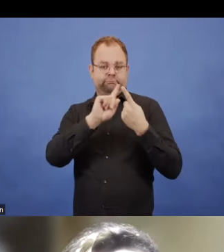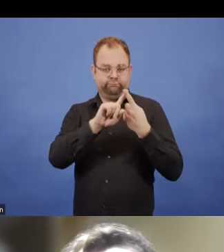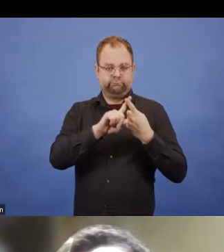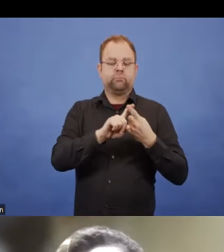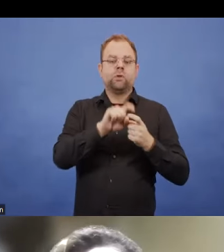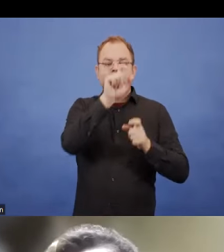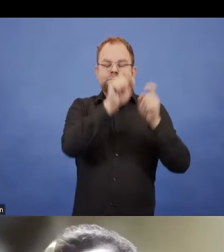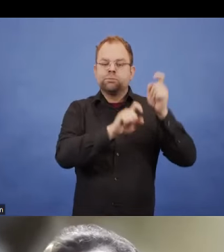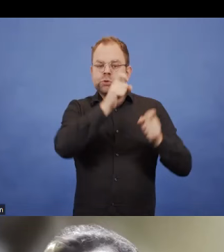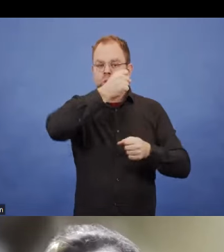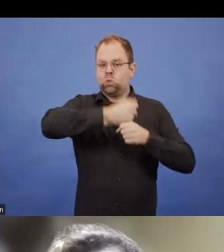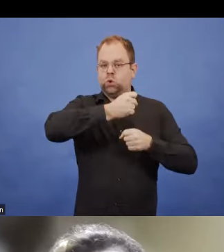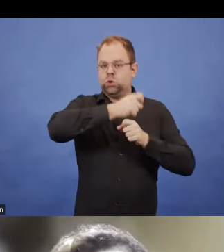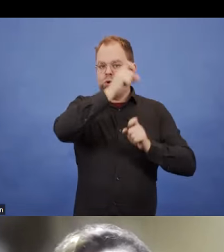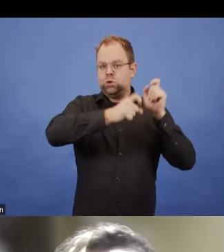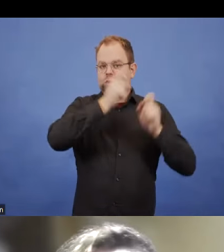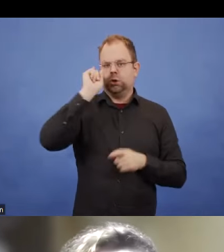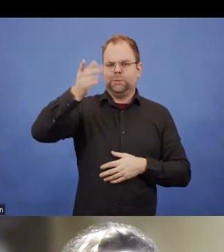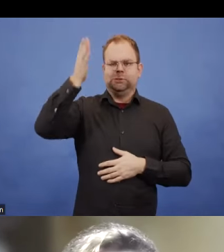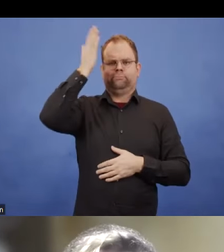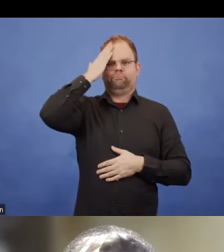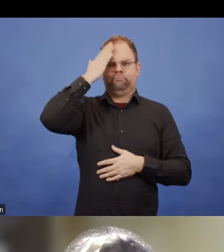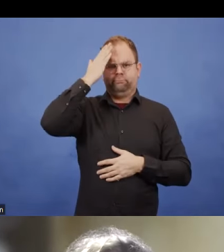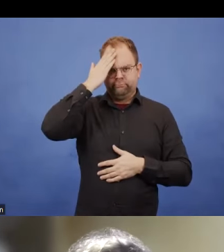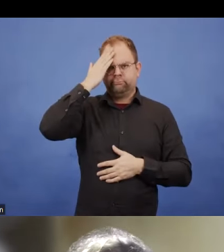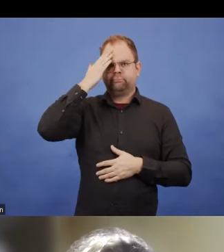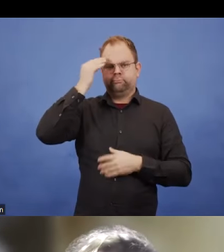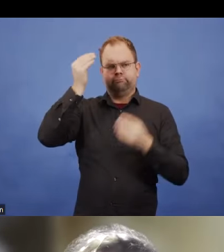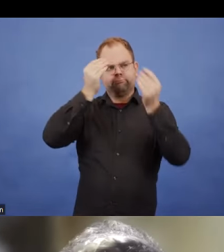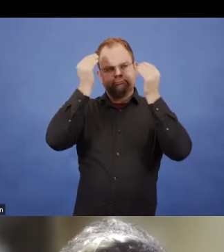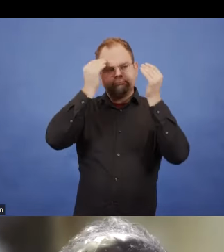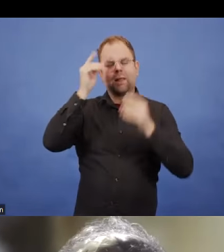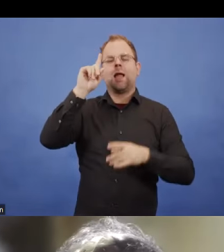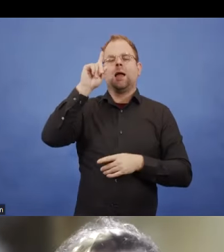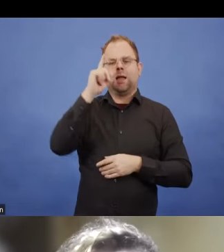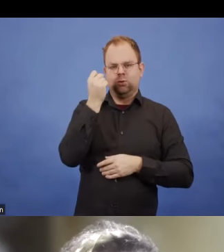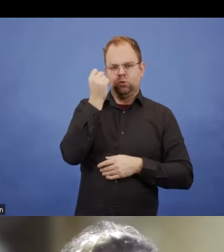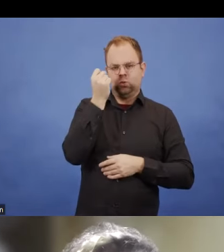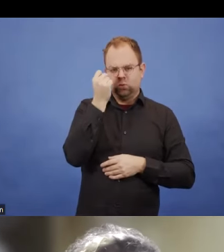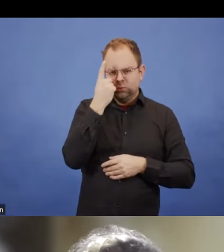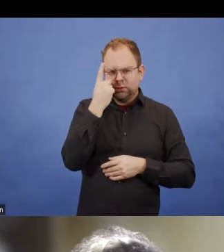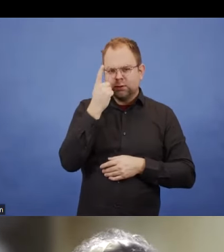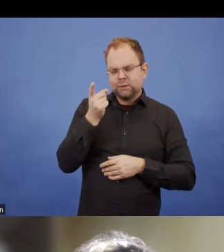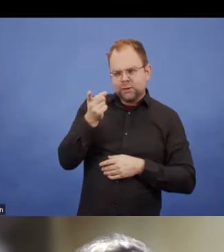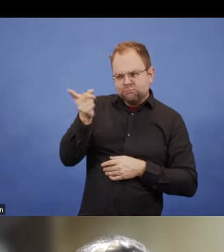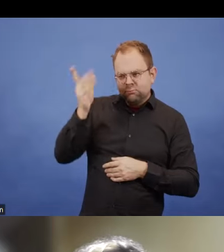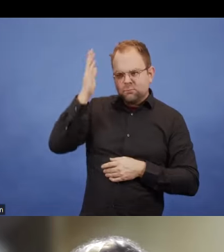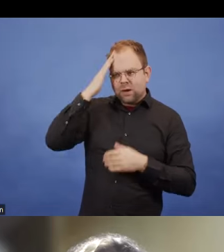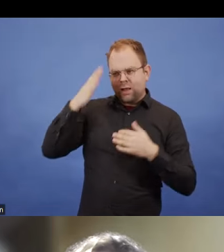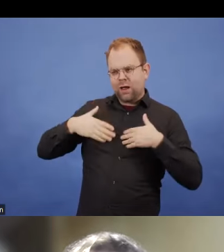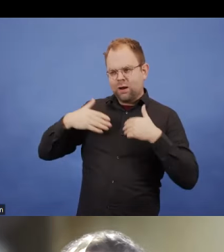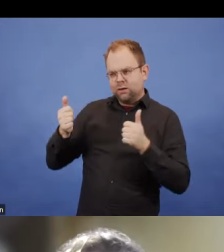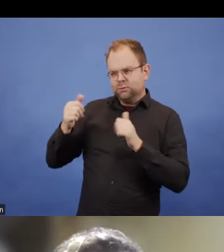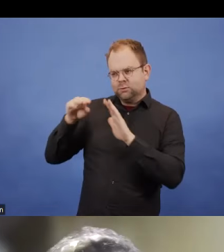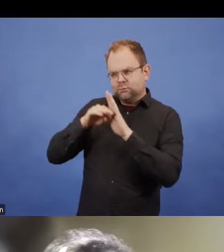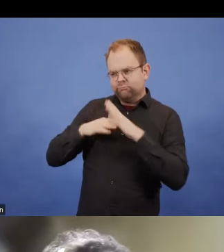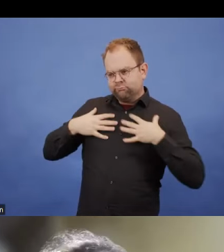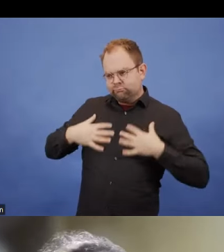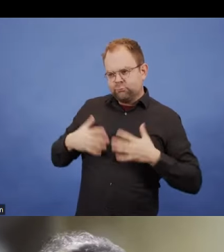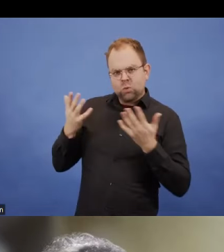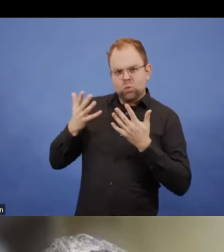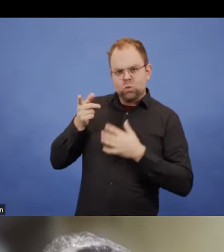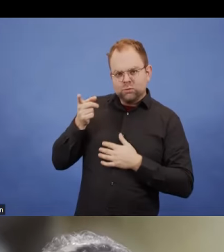There's different measures that can be taken, such as a support person or designate a support person or a legal